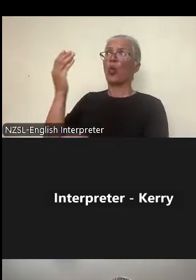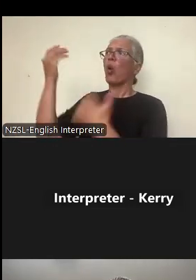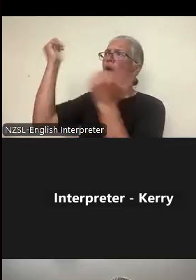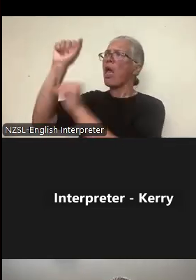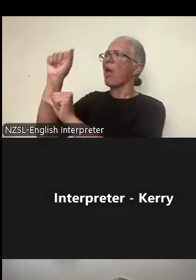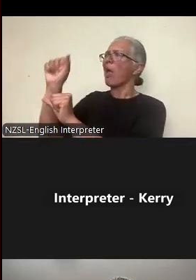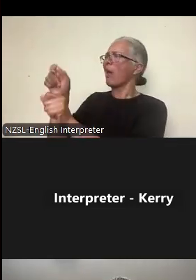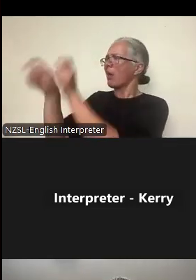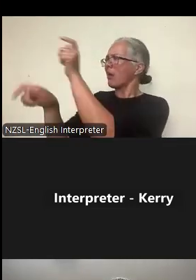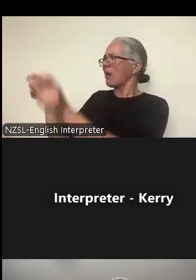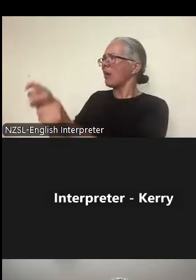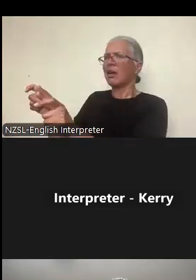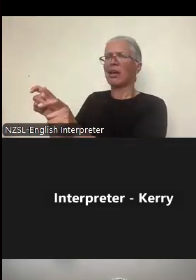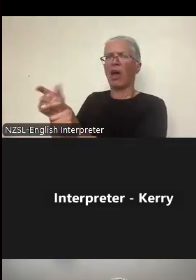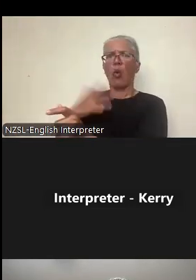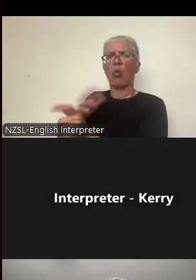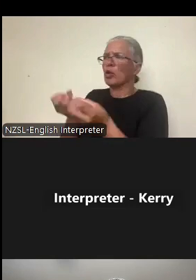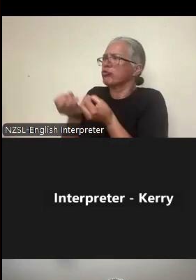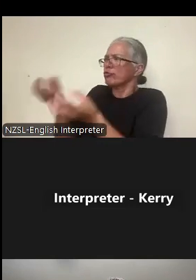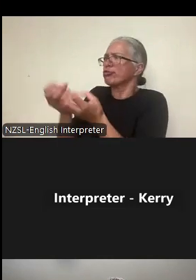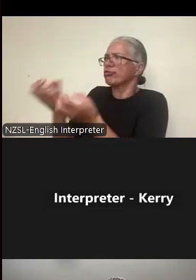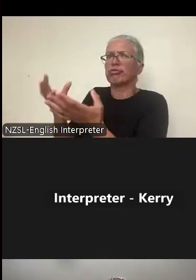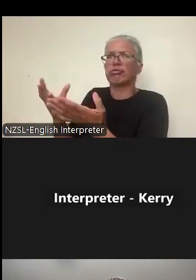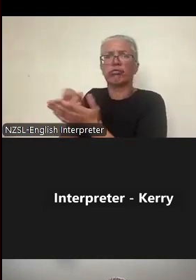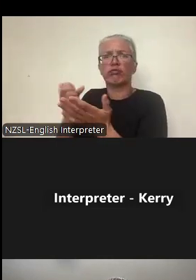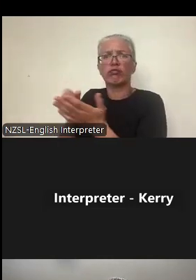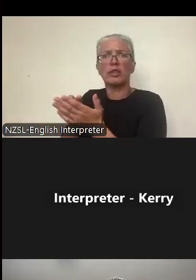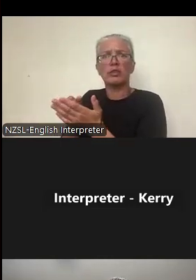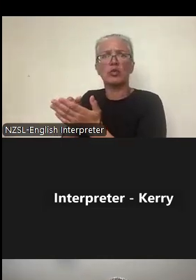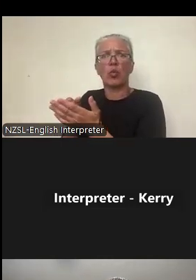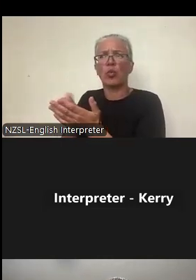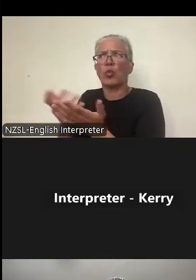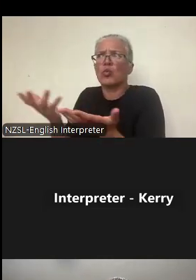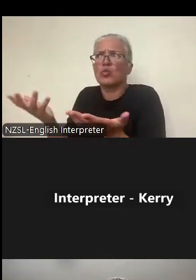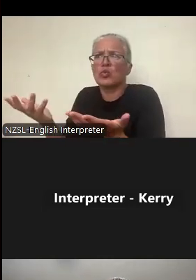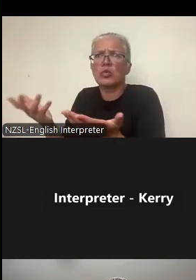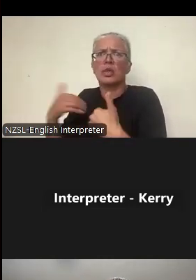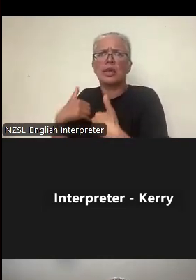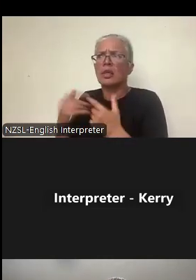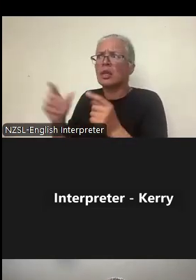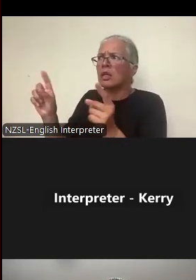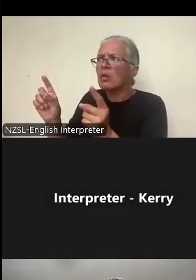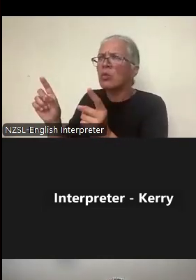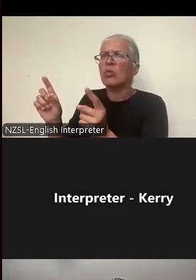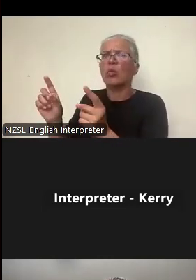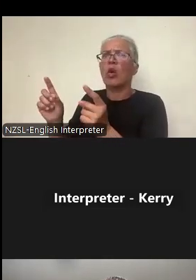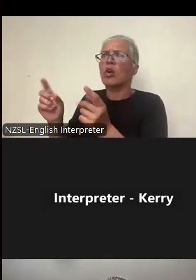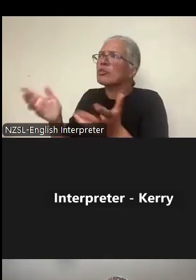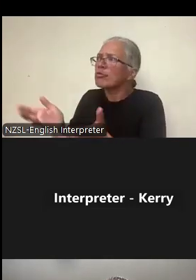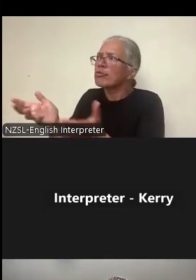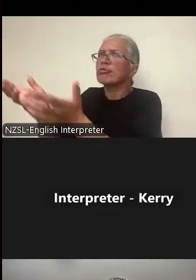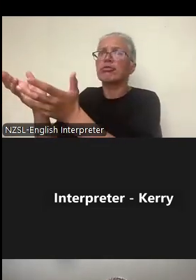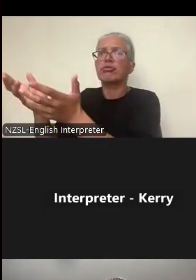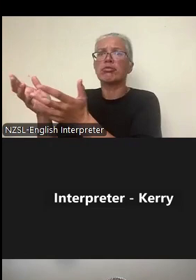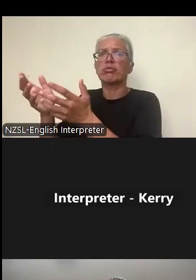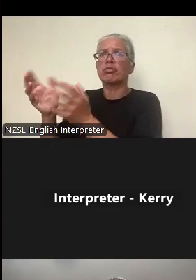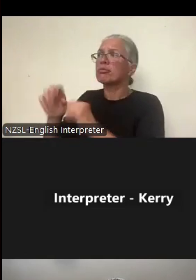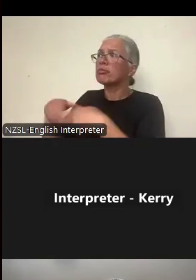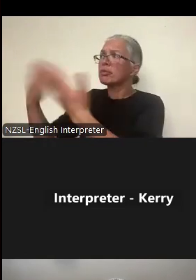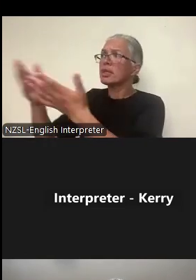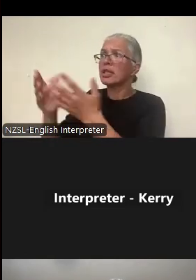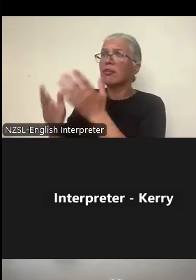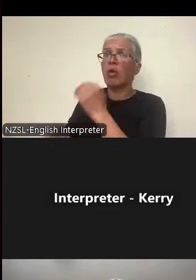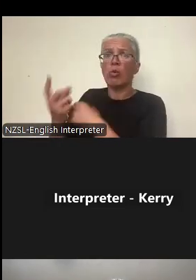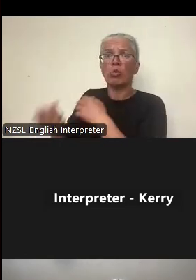in further? What support and resources do they need? How will you provide opportunities for other staff